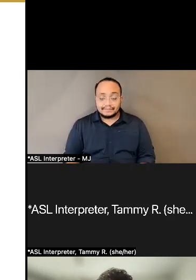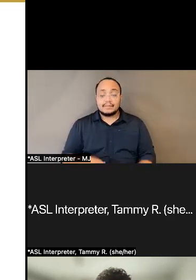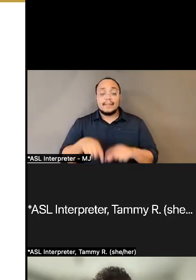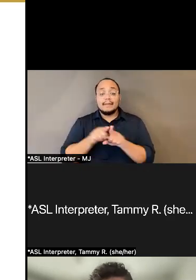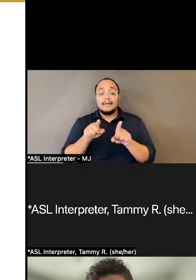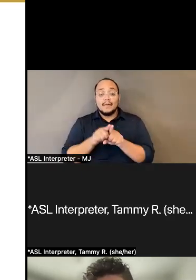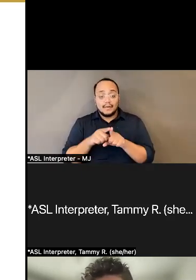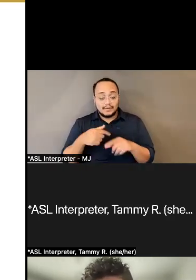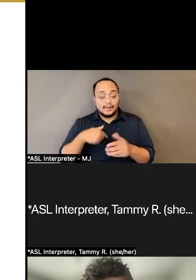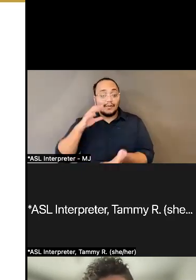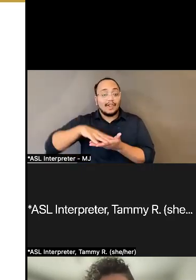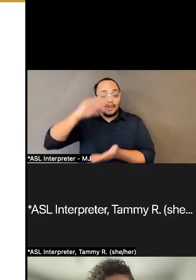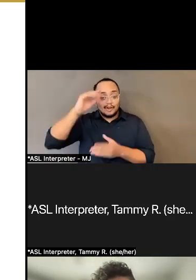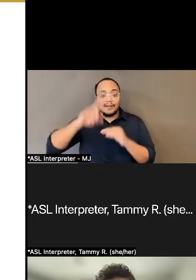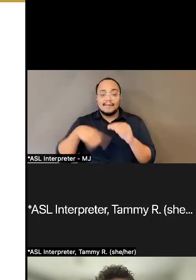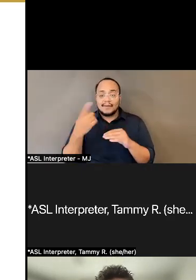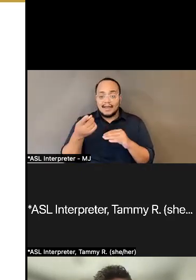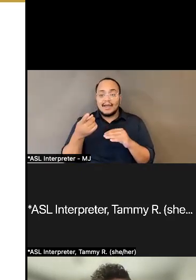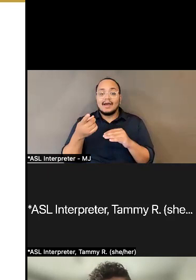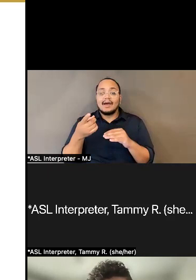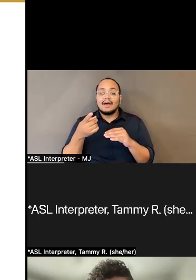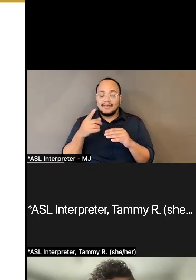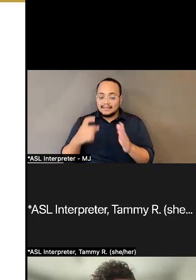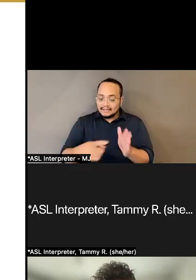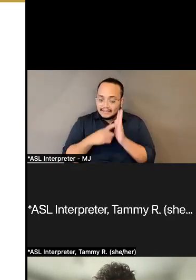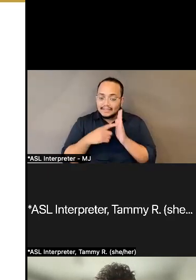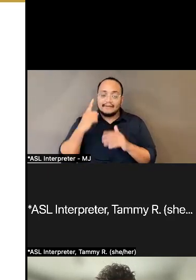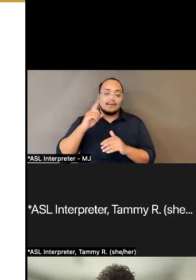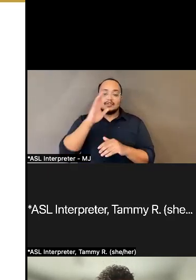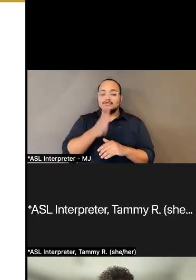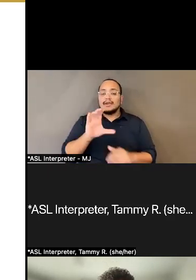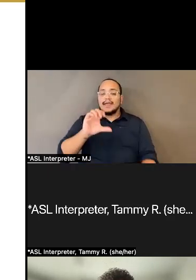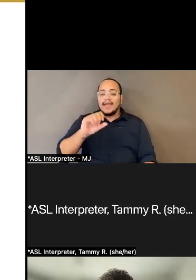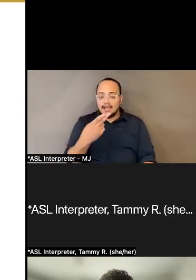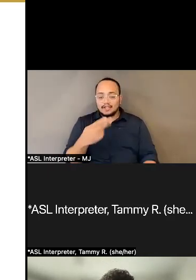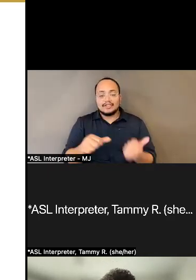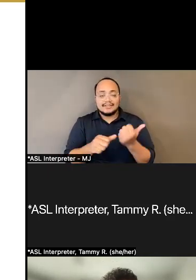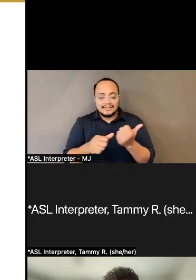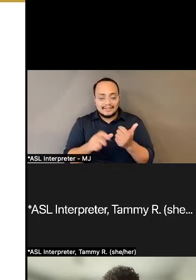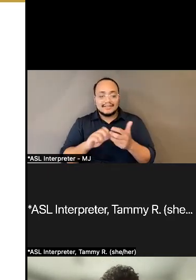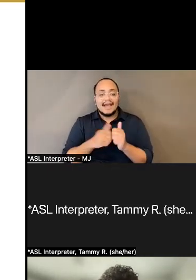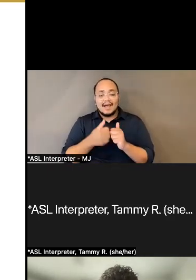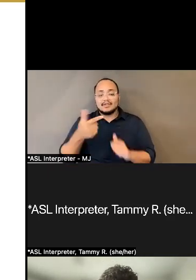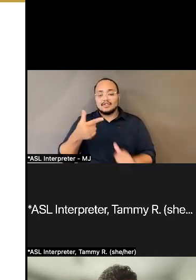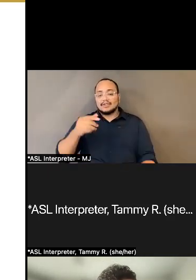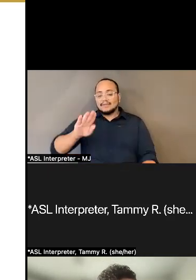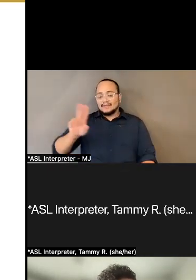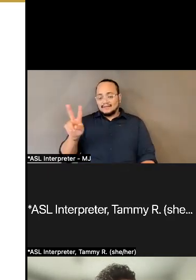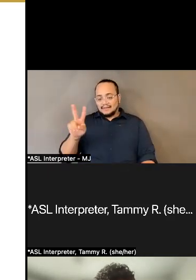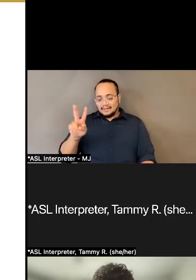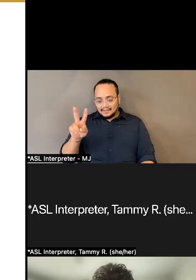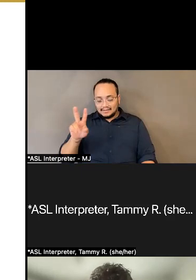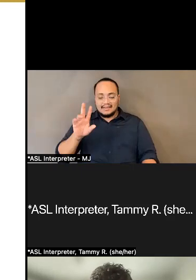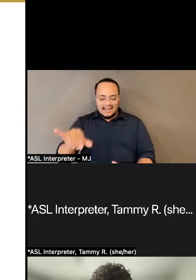also heard about the critical need for direct cash assistance and how gender-based violence is an